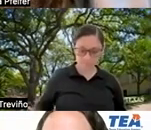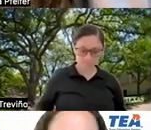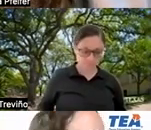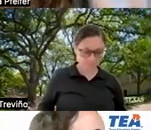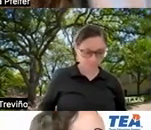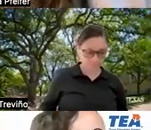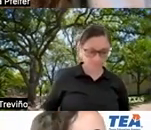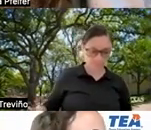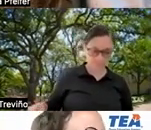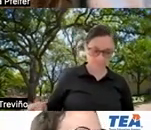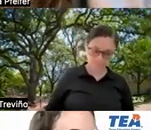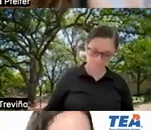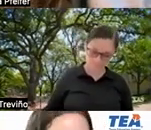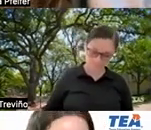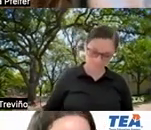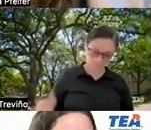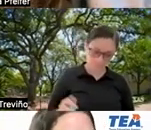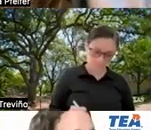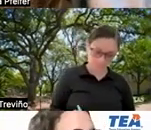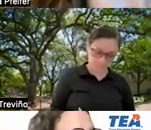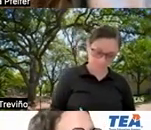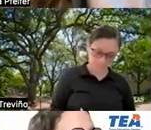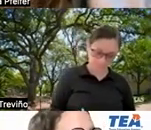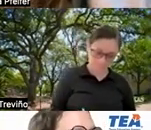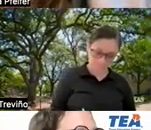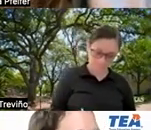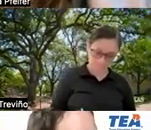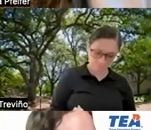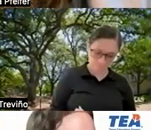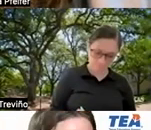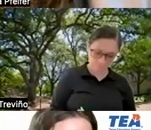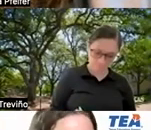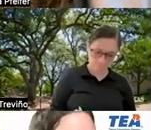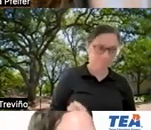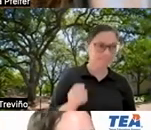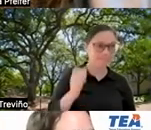Present. Alfirma Giles. Present. Good morning.